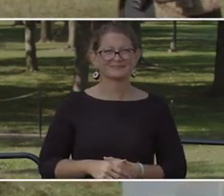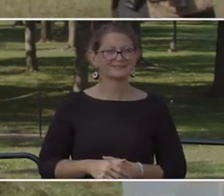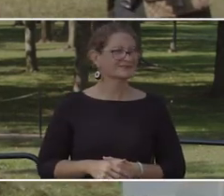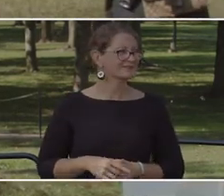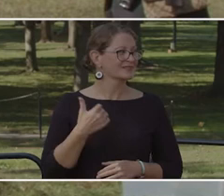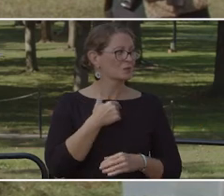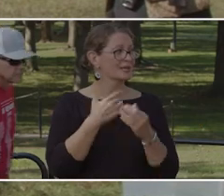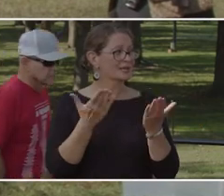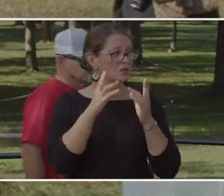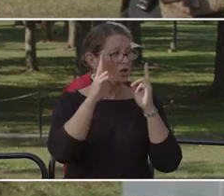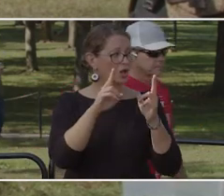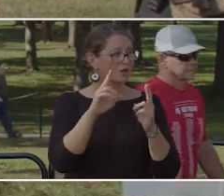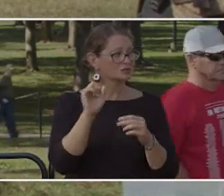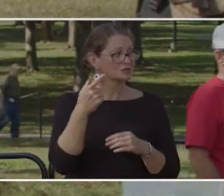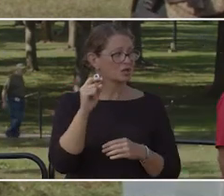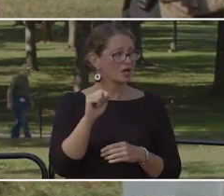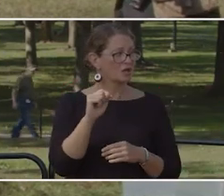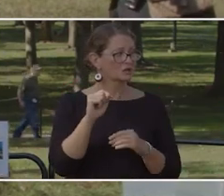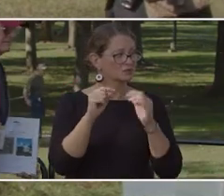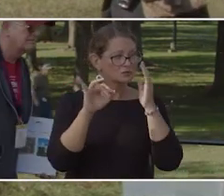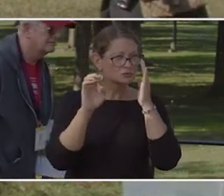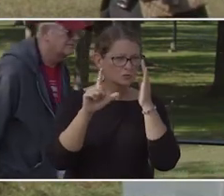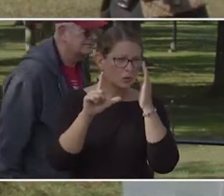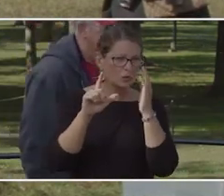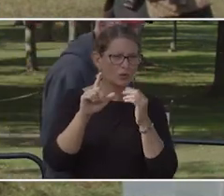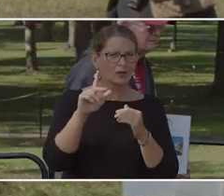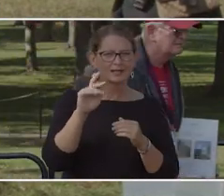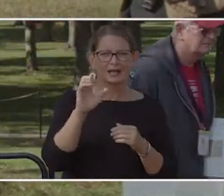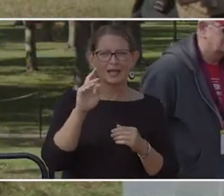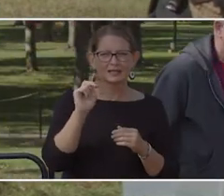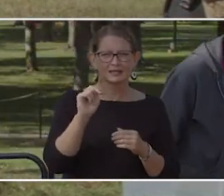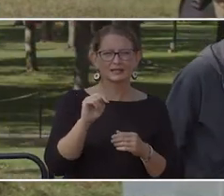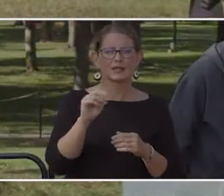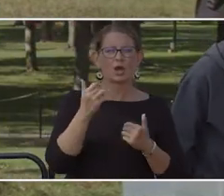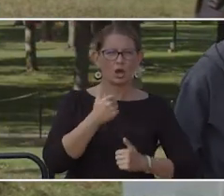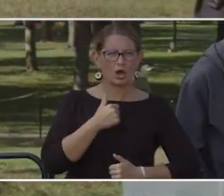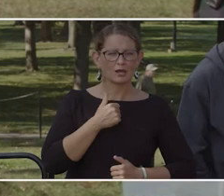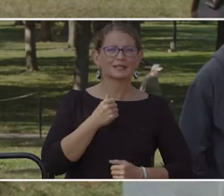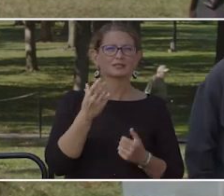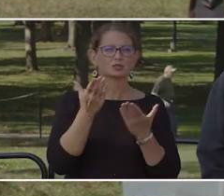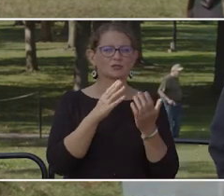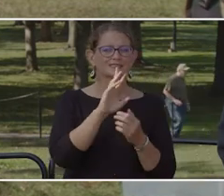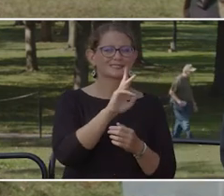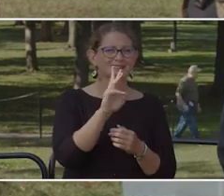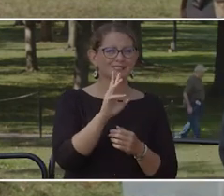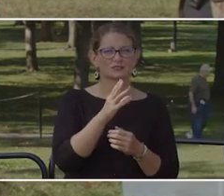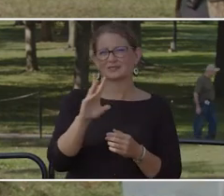1969. We are here to honor Sergeant George Henry Stephen Edwards. Army, he served from 1966